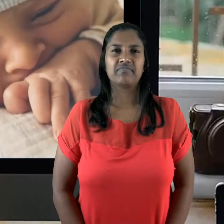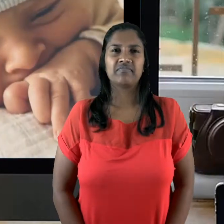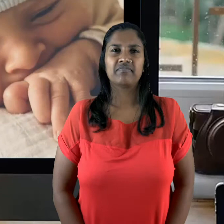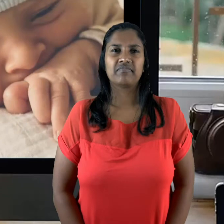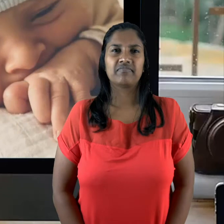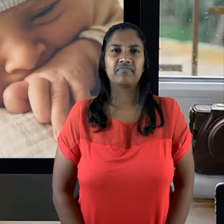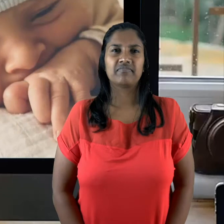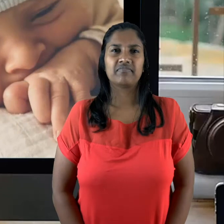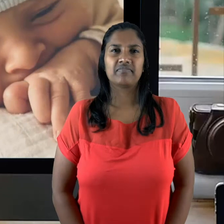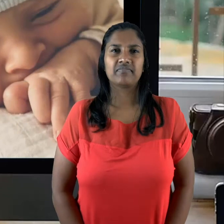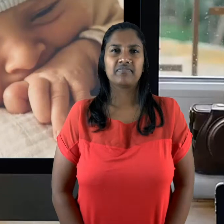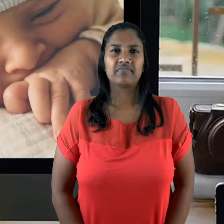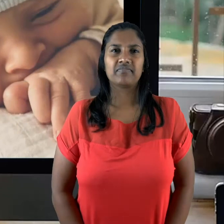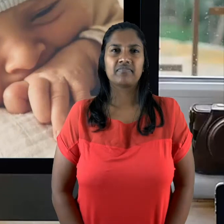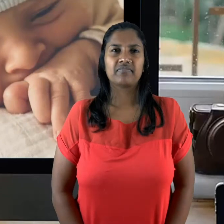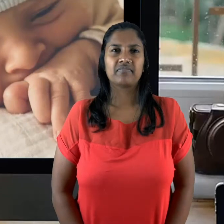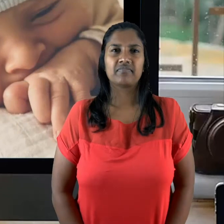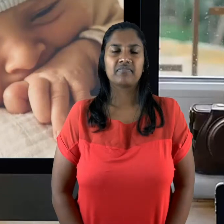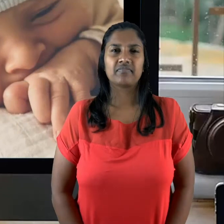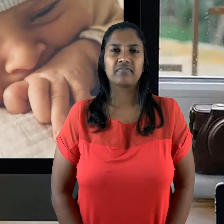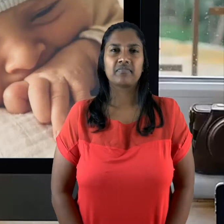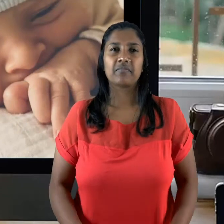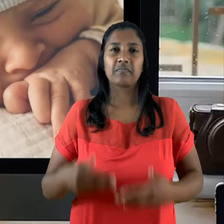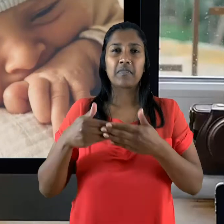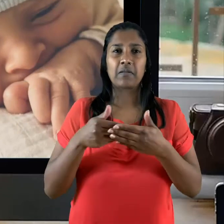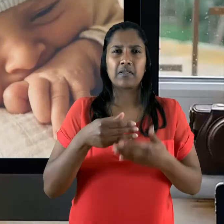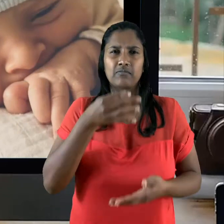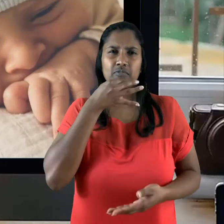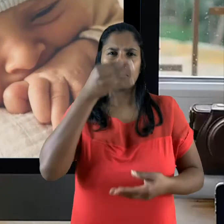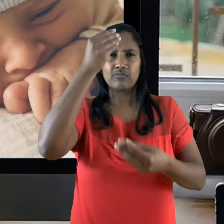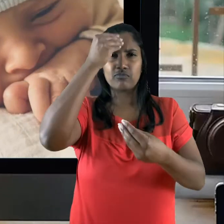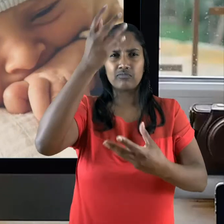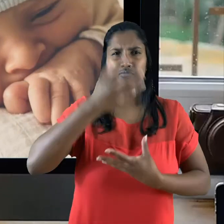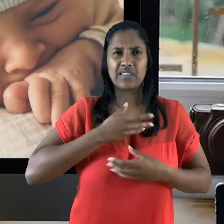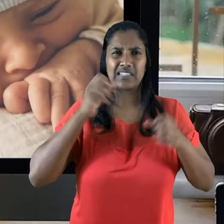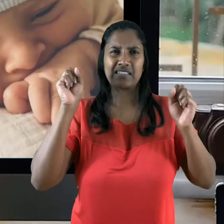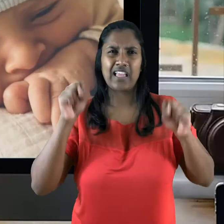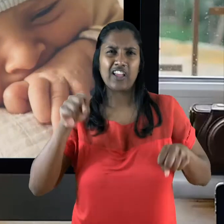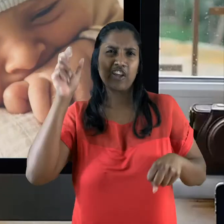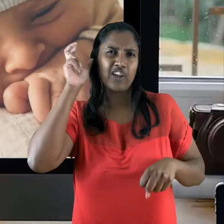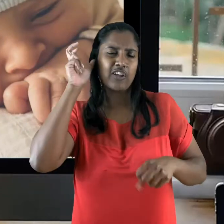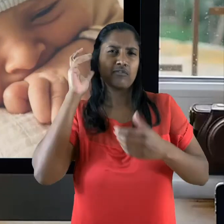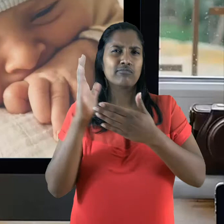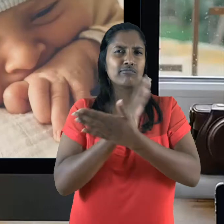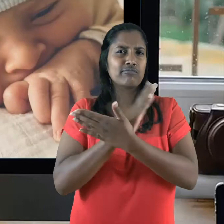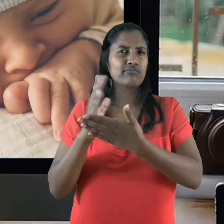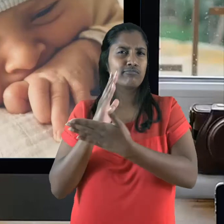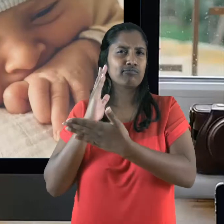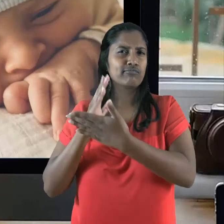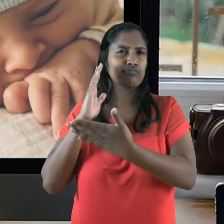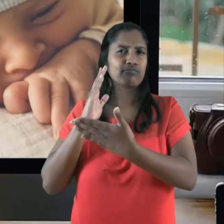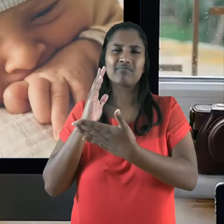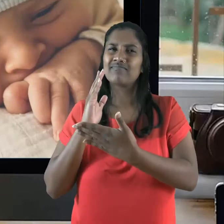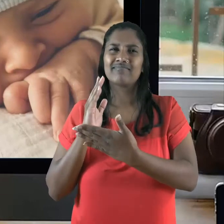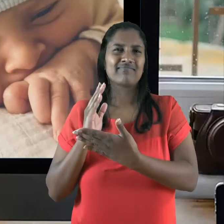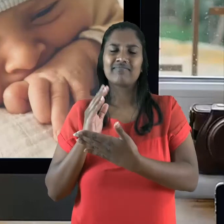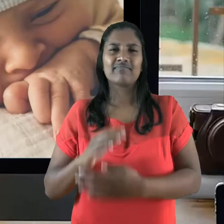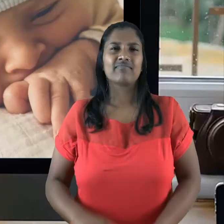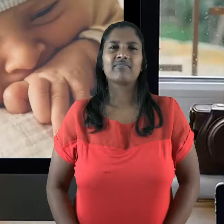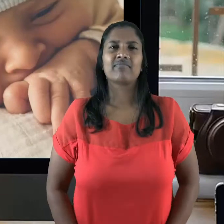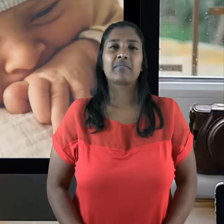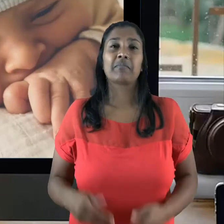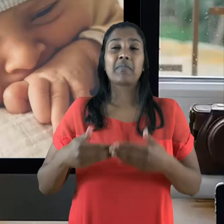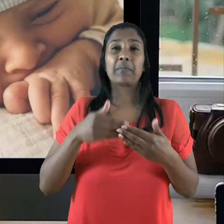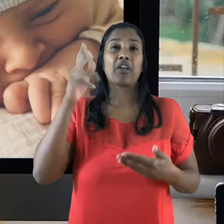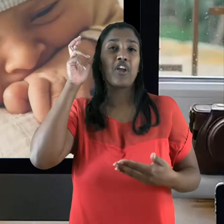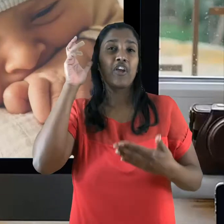Young babies are new to listening, and so they are not very good at showing us if they've heard a sound. This is especially true for quiet sounds.